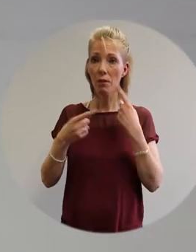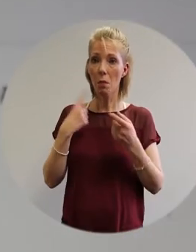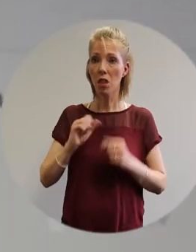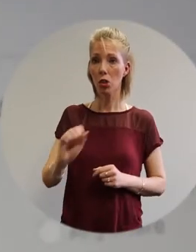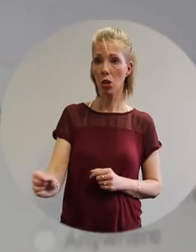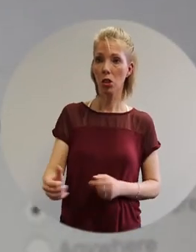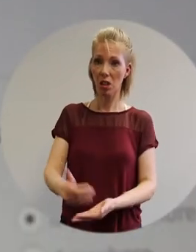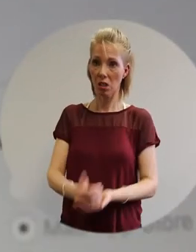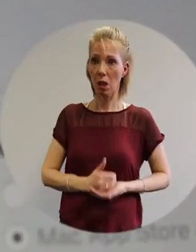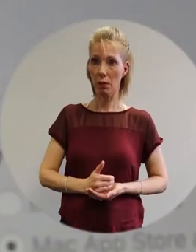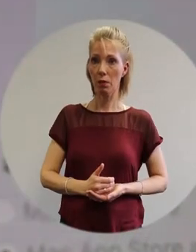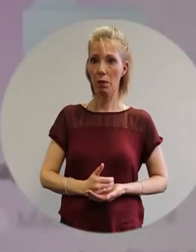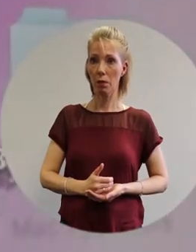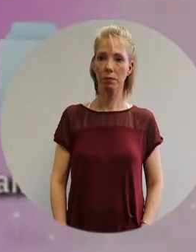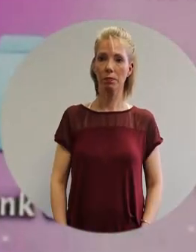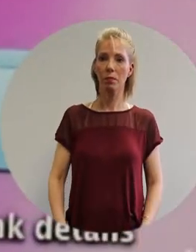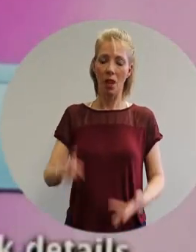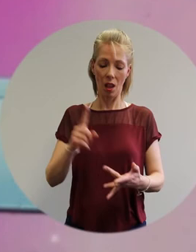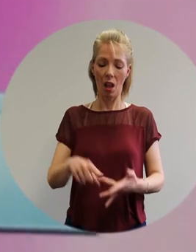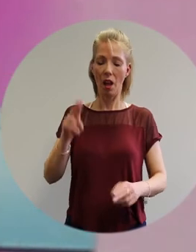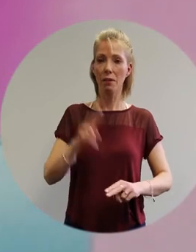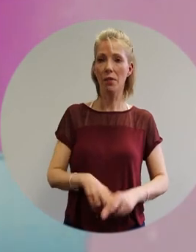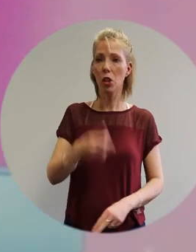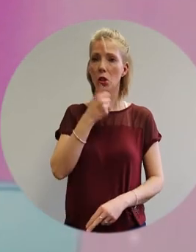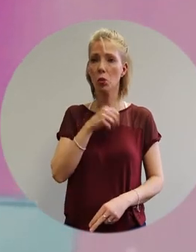It is important to keep all your information safe.